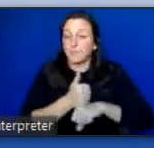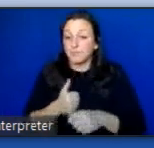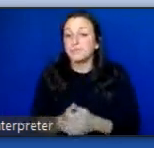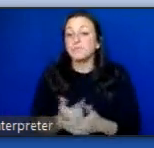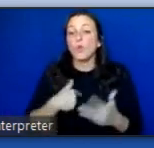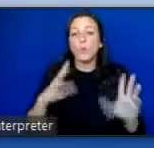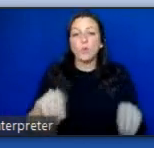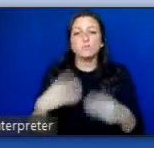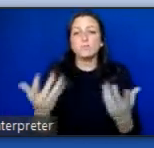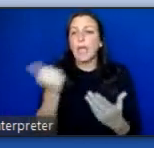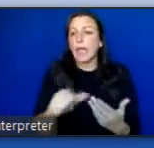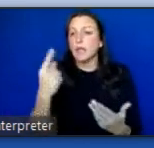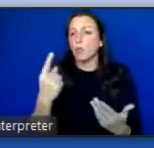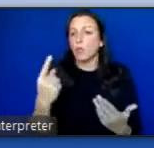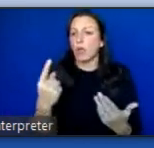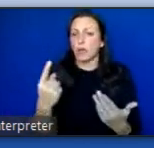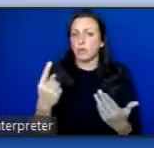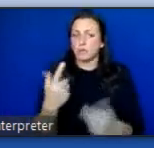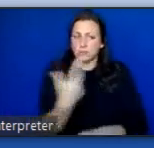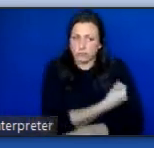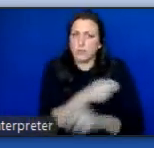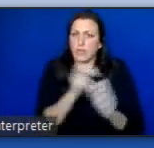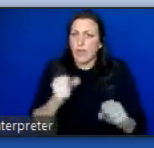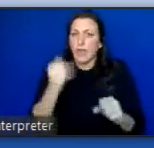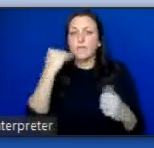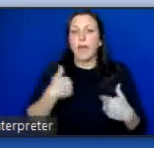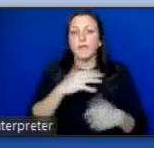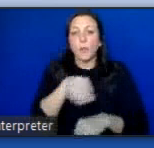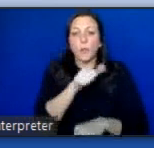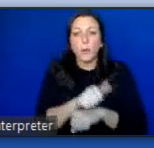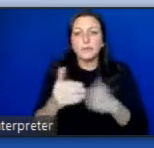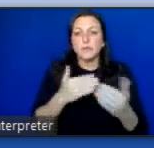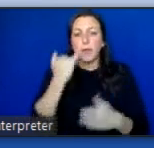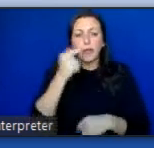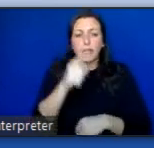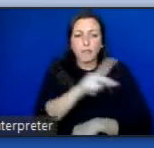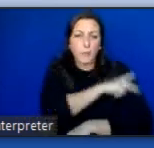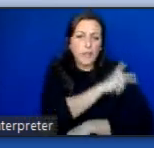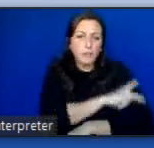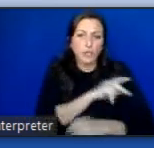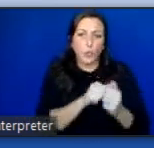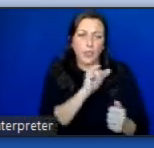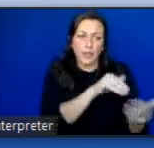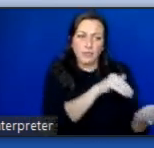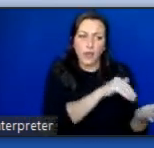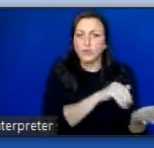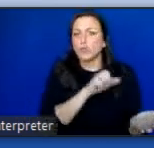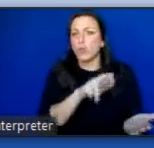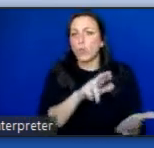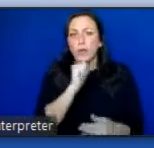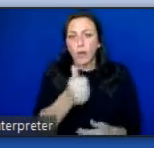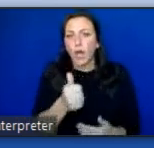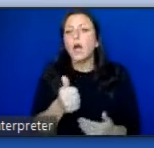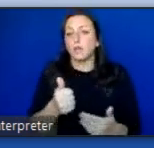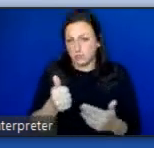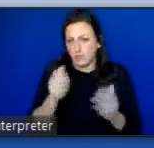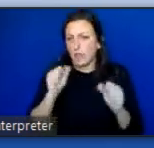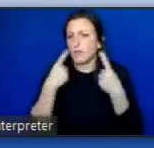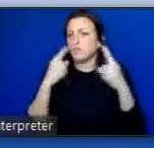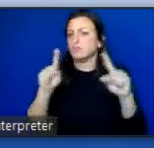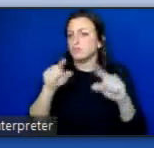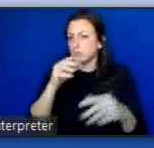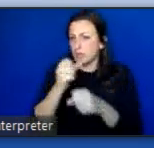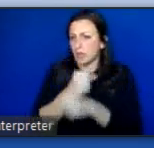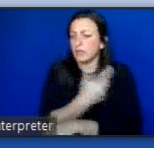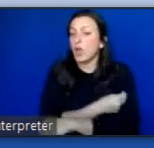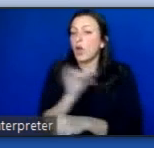Coloradan who has an appointment, regardless of whether they're a patient with that provider or not. We're also coordinating with local public